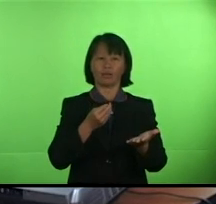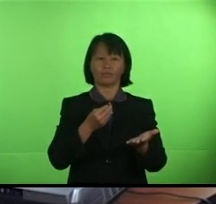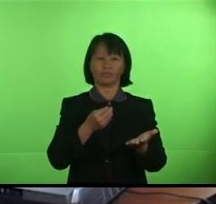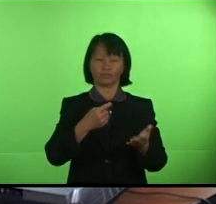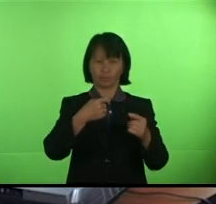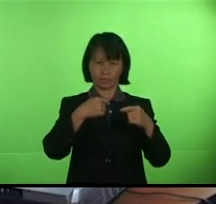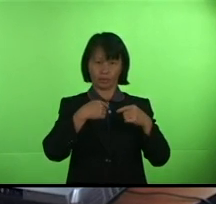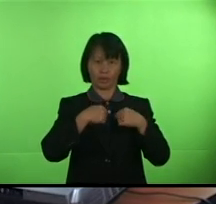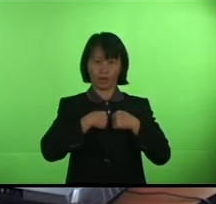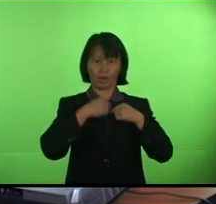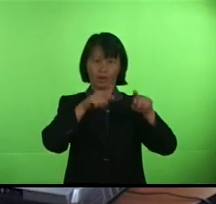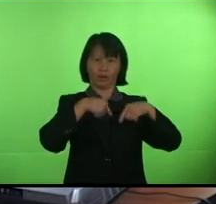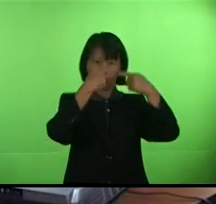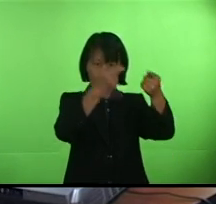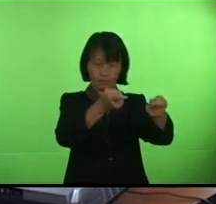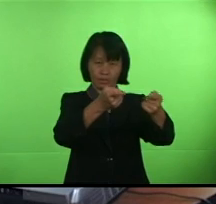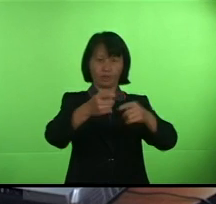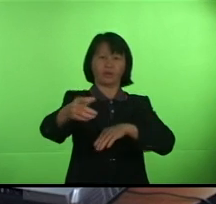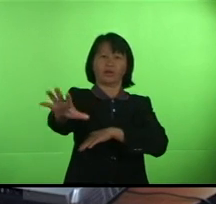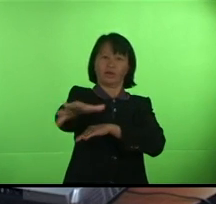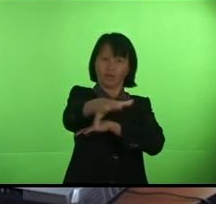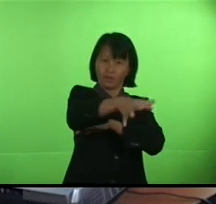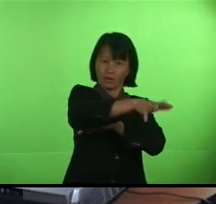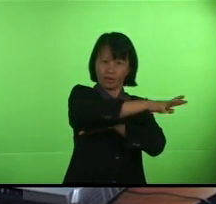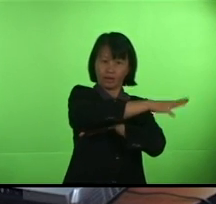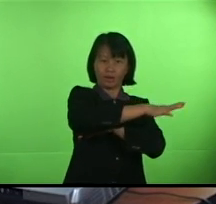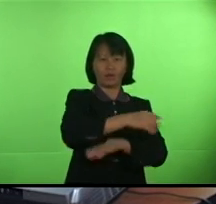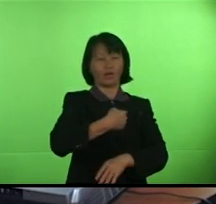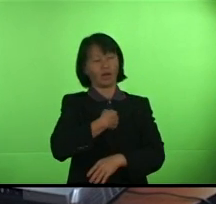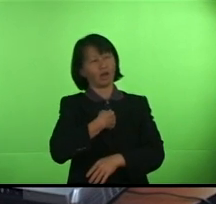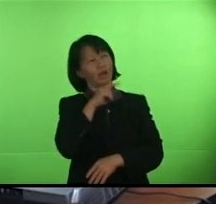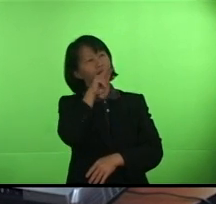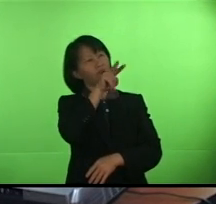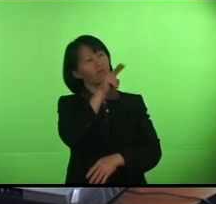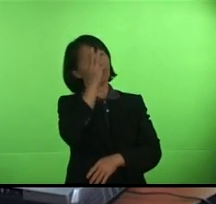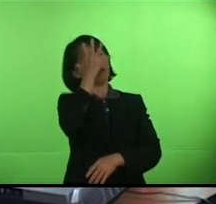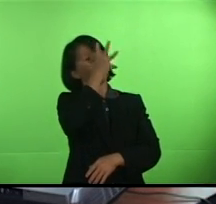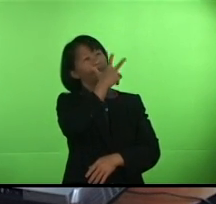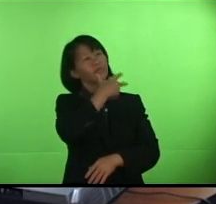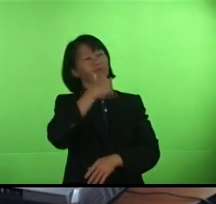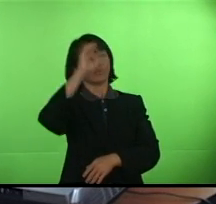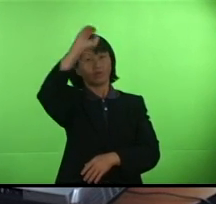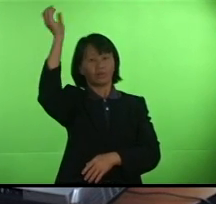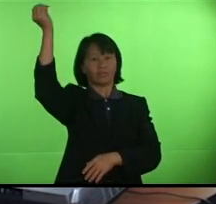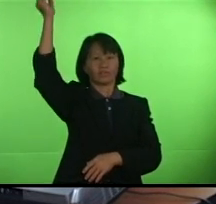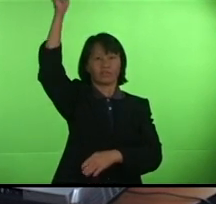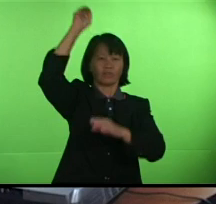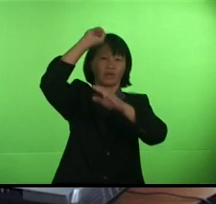I went to the beach and I watched a beautiful